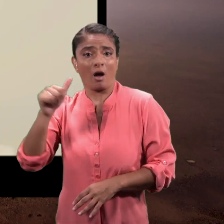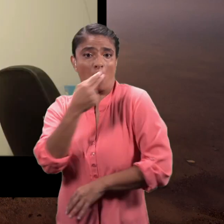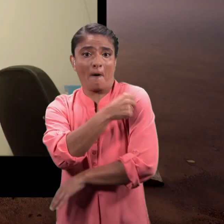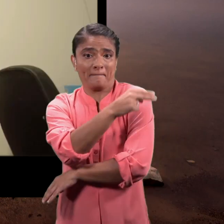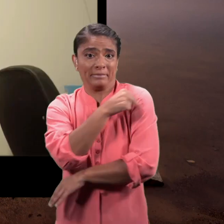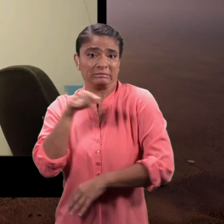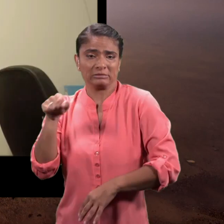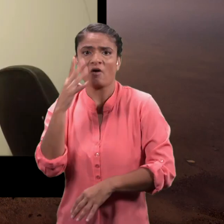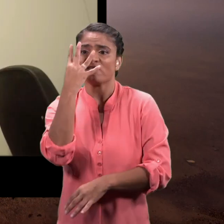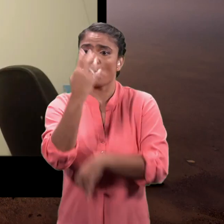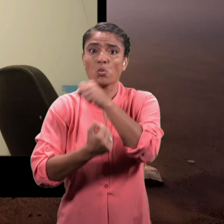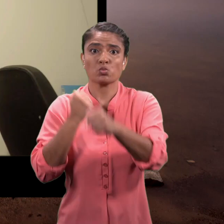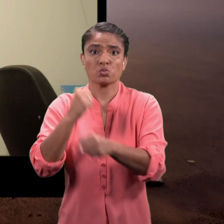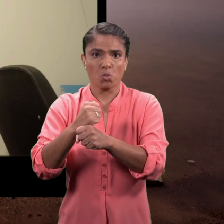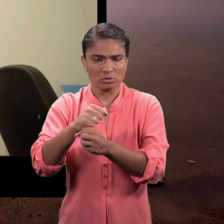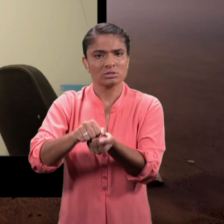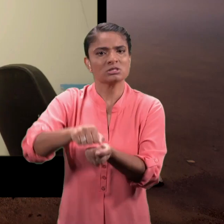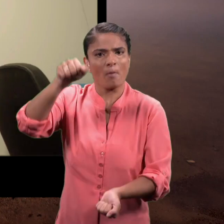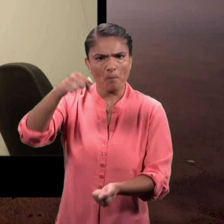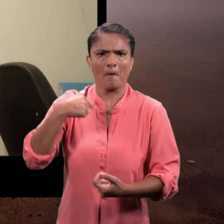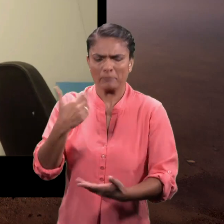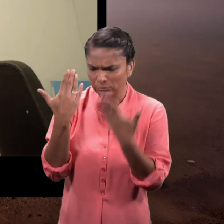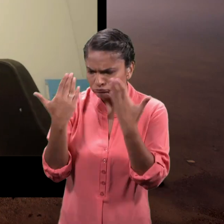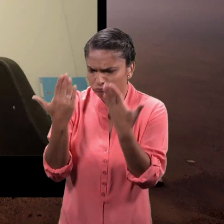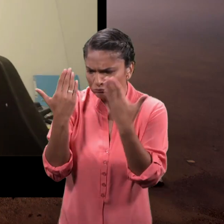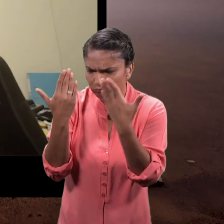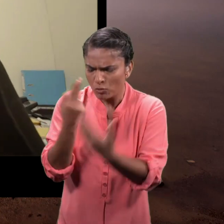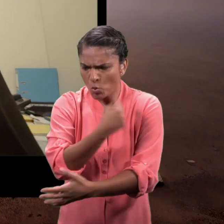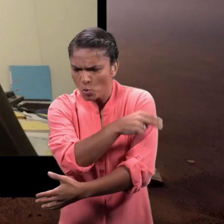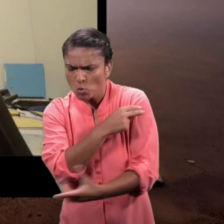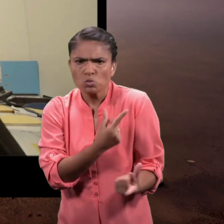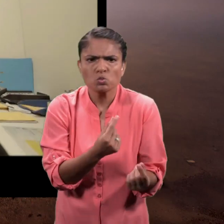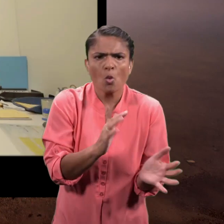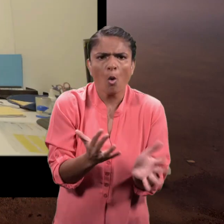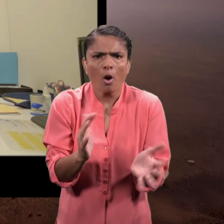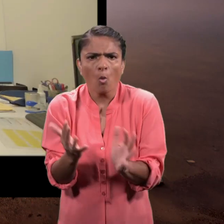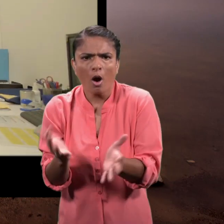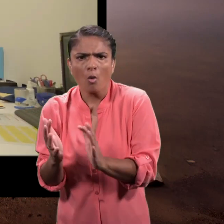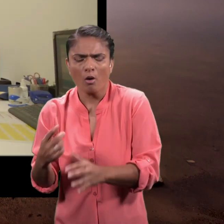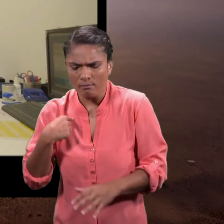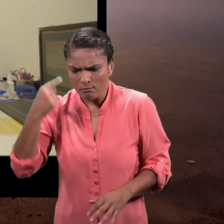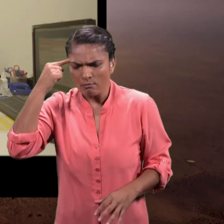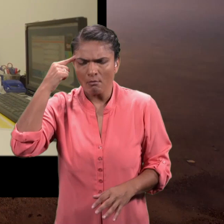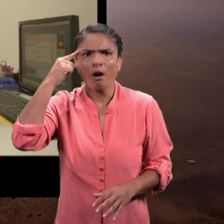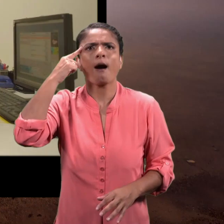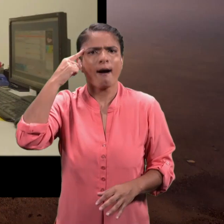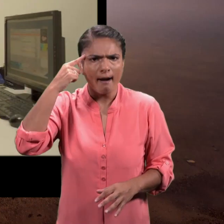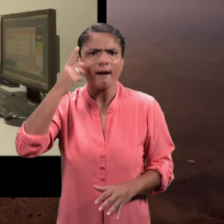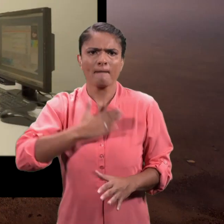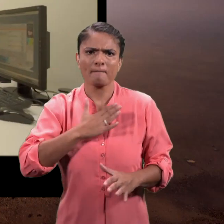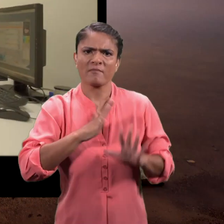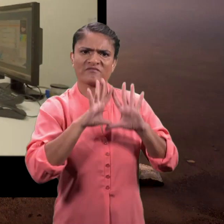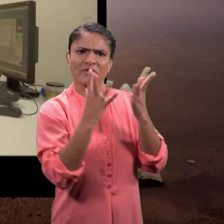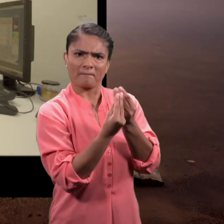I started my 4-year diploma in nursing. It was only then I realized that in my